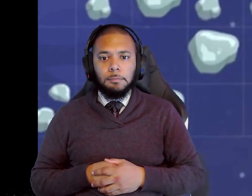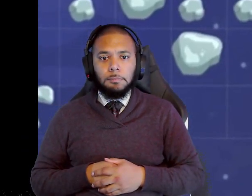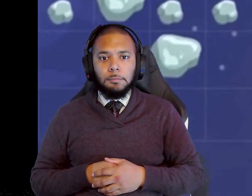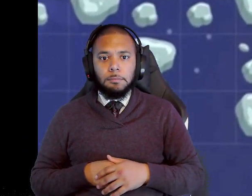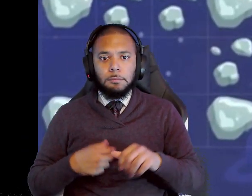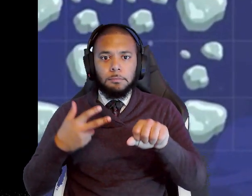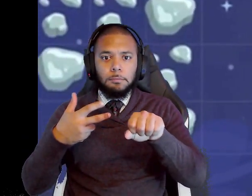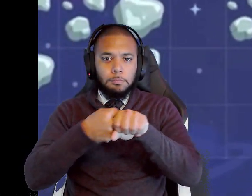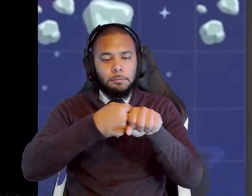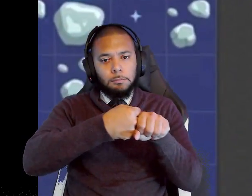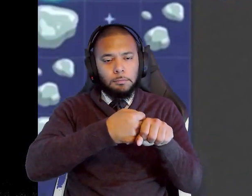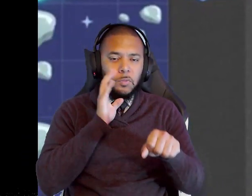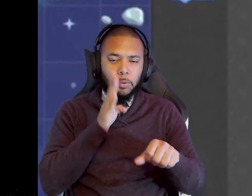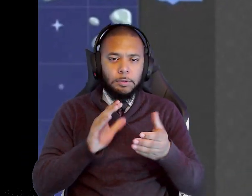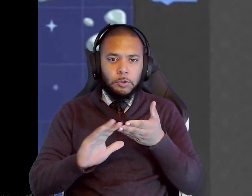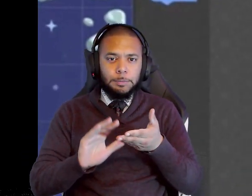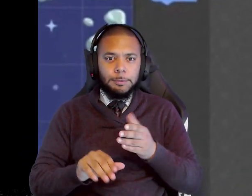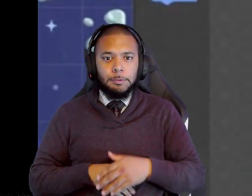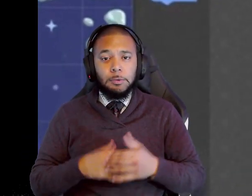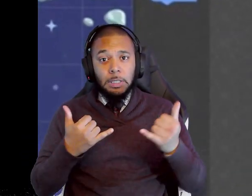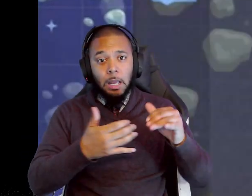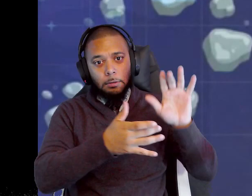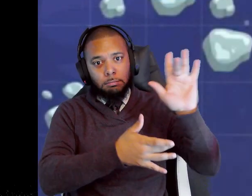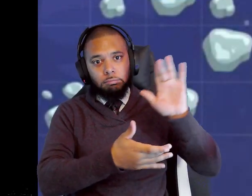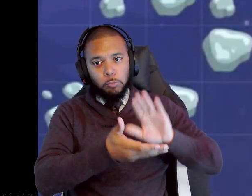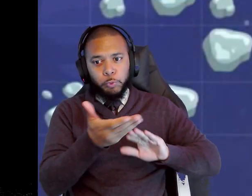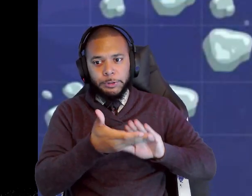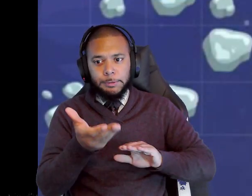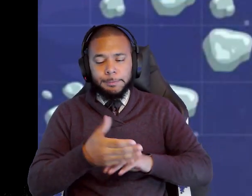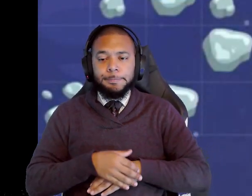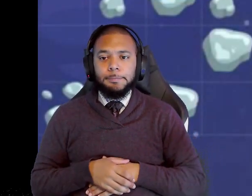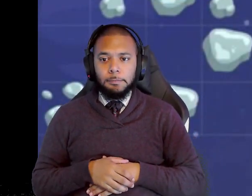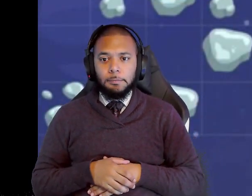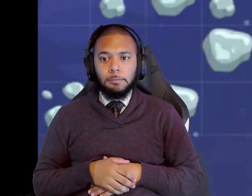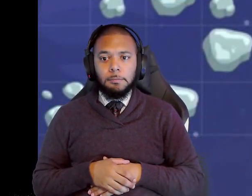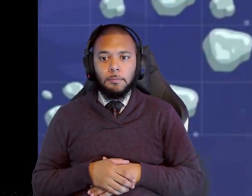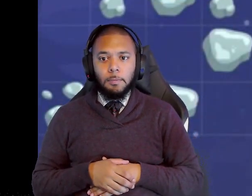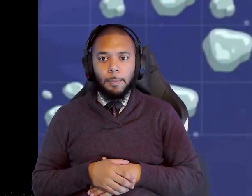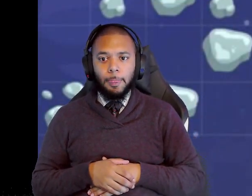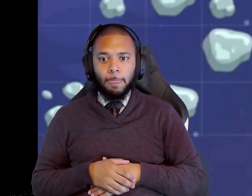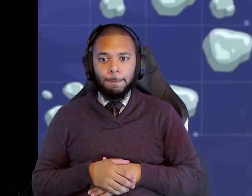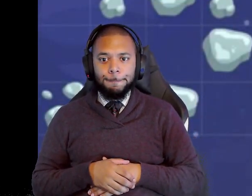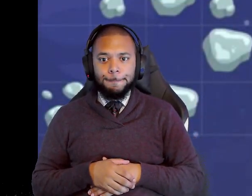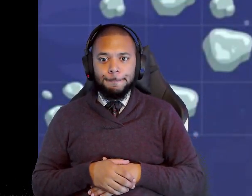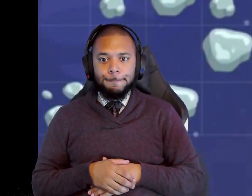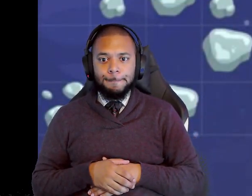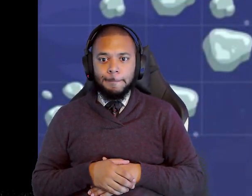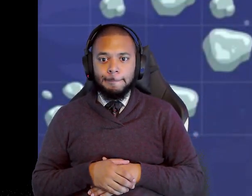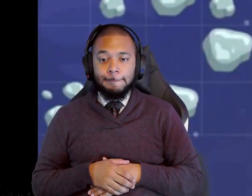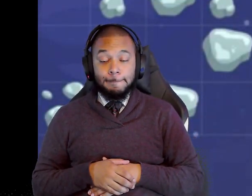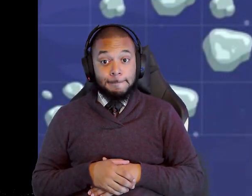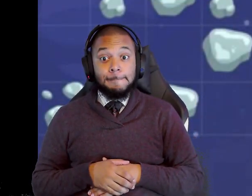so let's go ahead and hit run he's moving